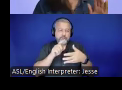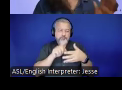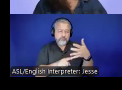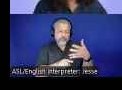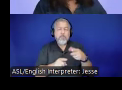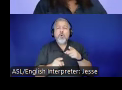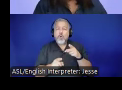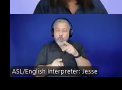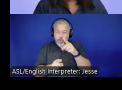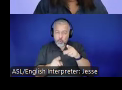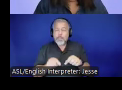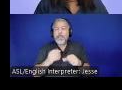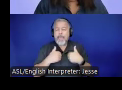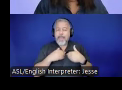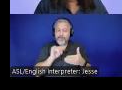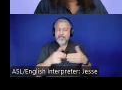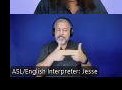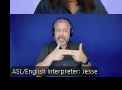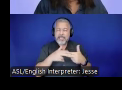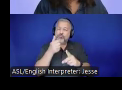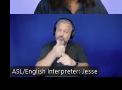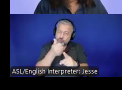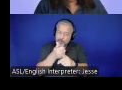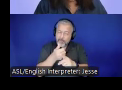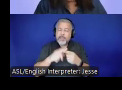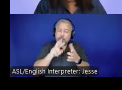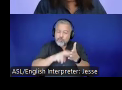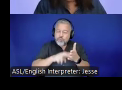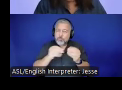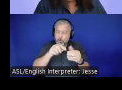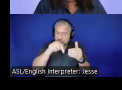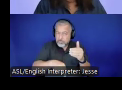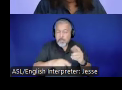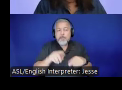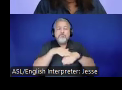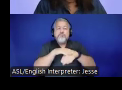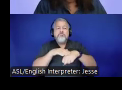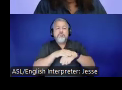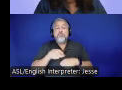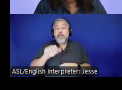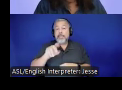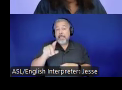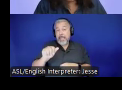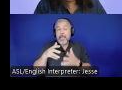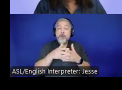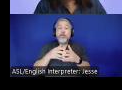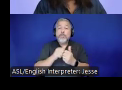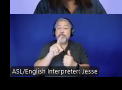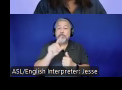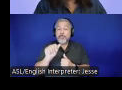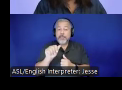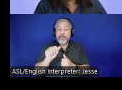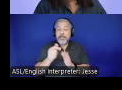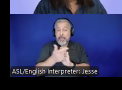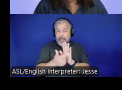can kind of dive into the links on your own accord. But the first being the Americans with Disabilities Act, or ADA,